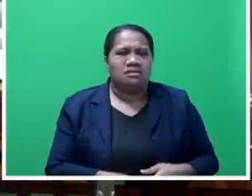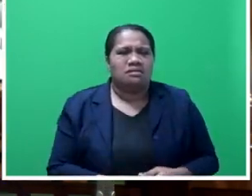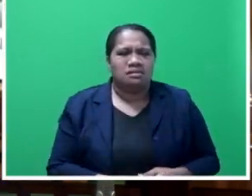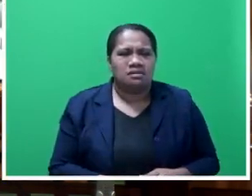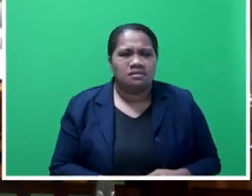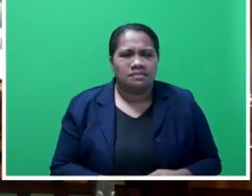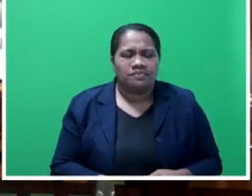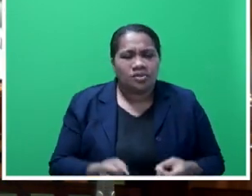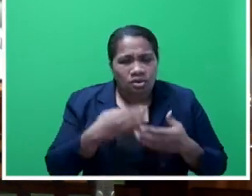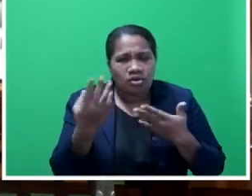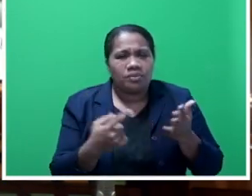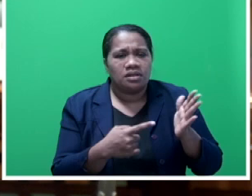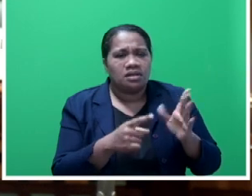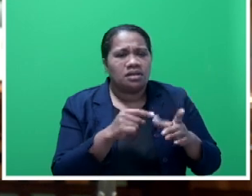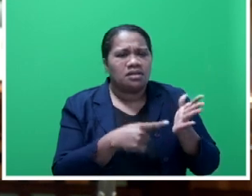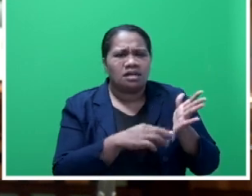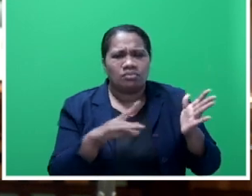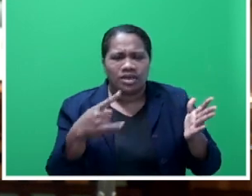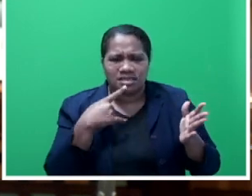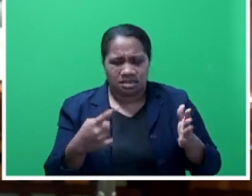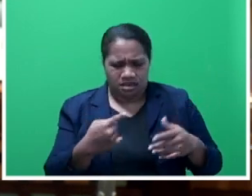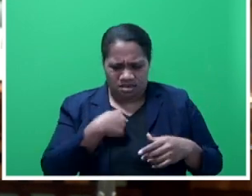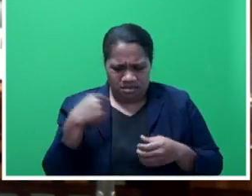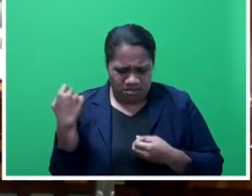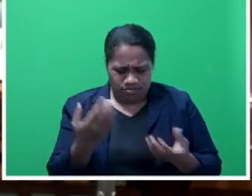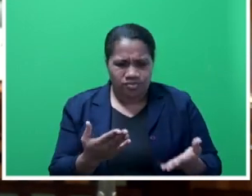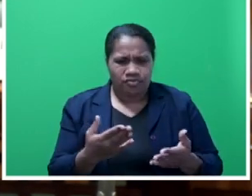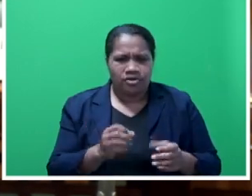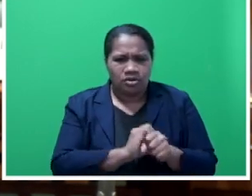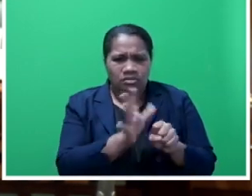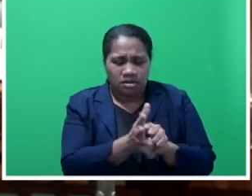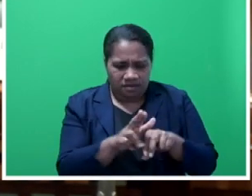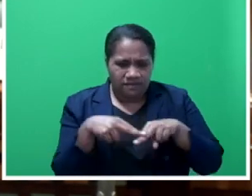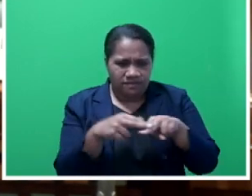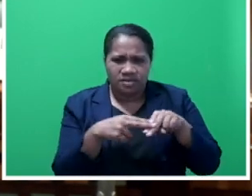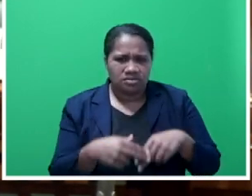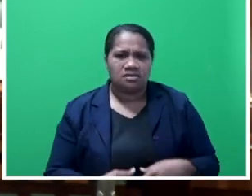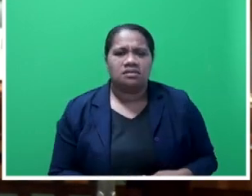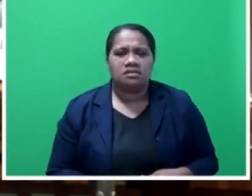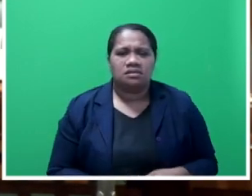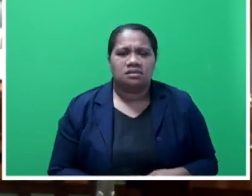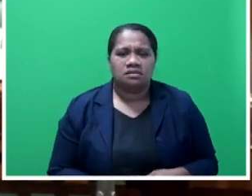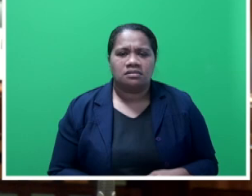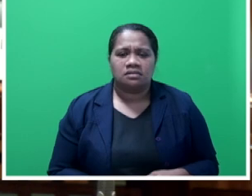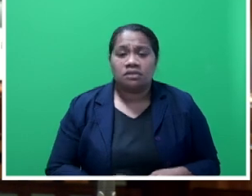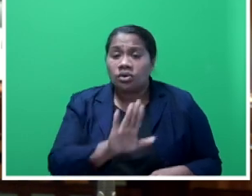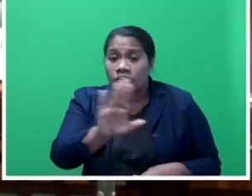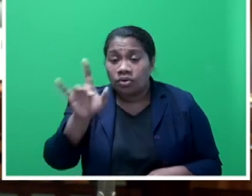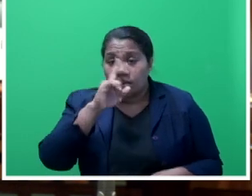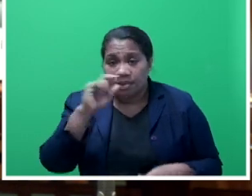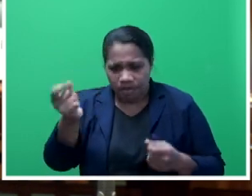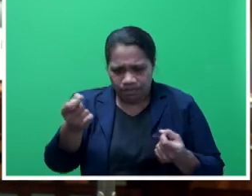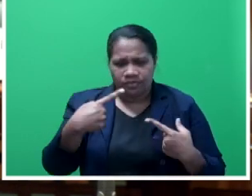email group, saying that I brought coronavirus to Fiji. Your people leaked the emails to us. We need to sort that